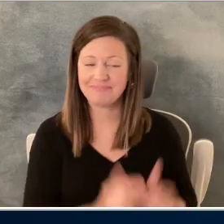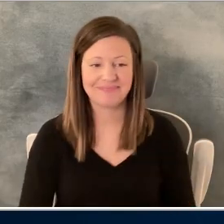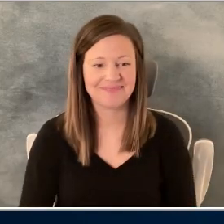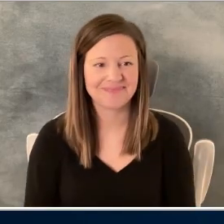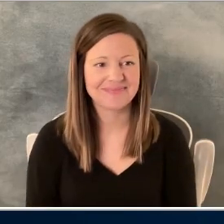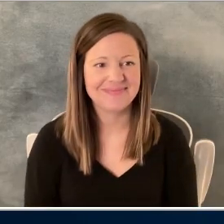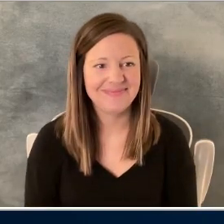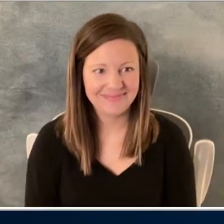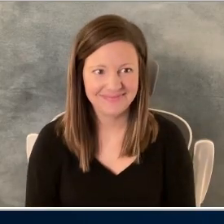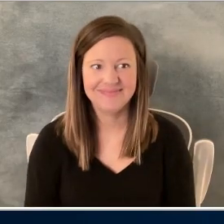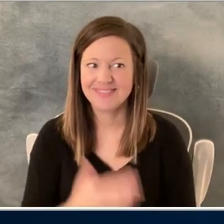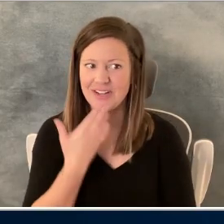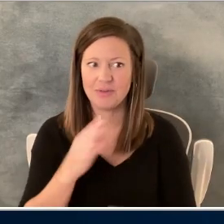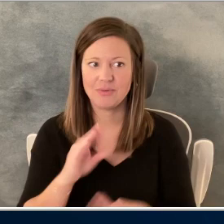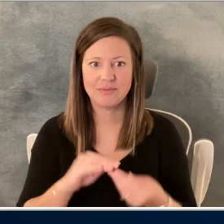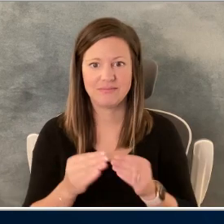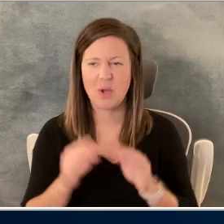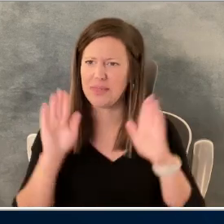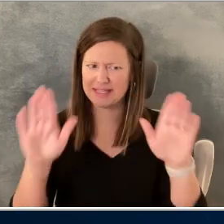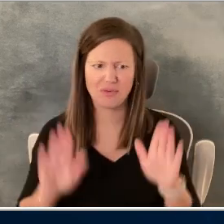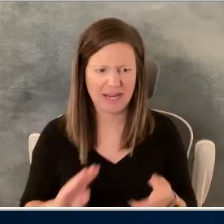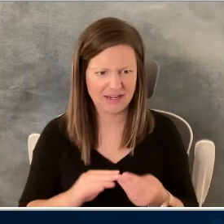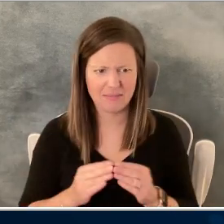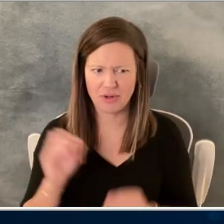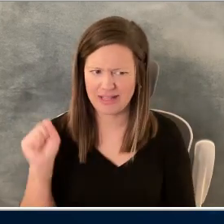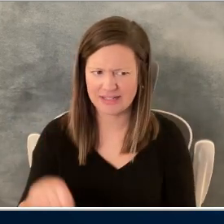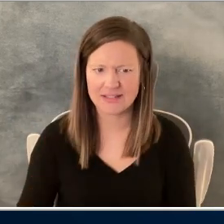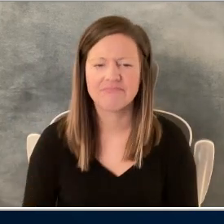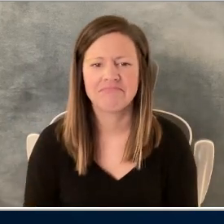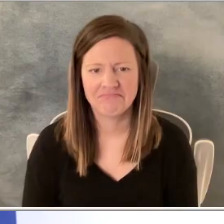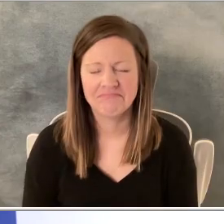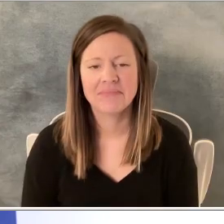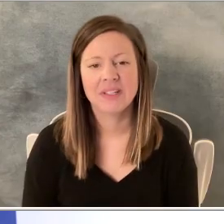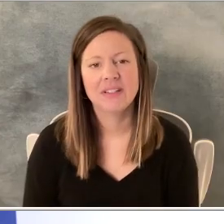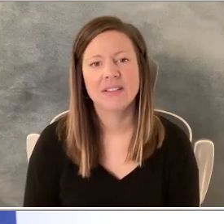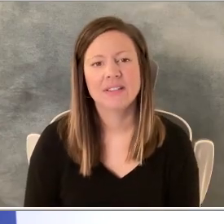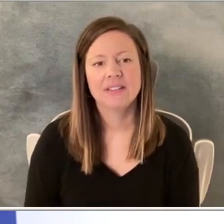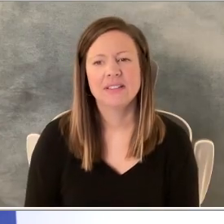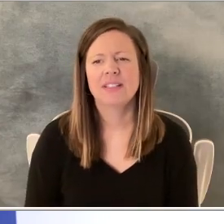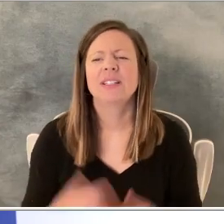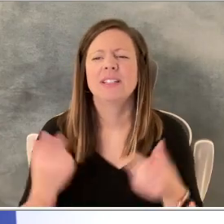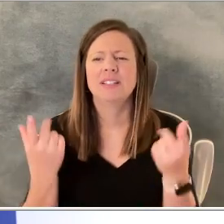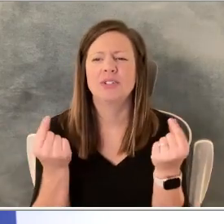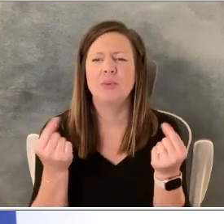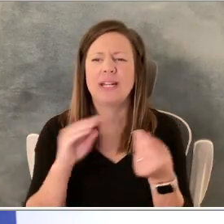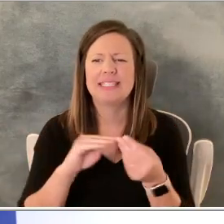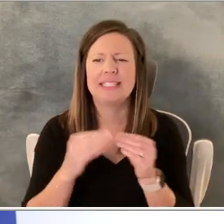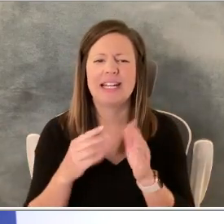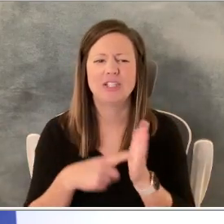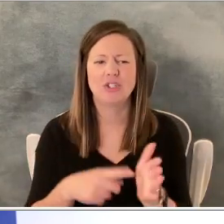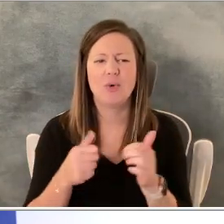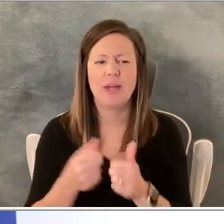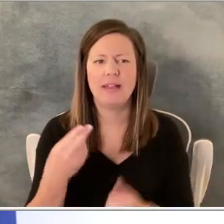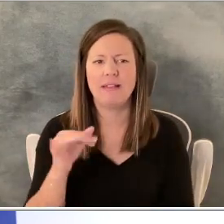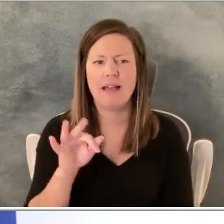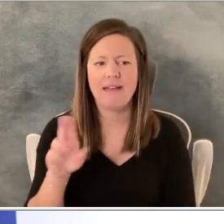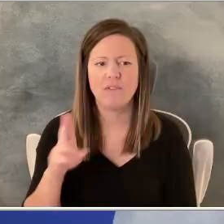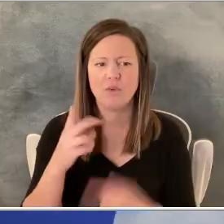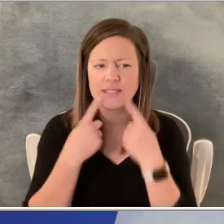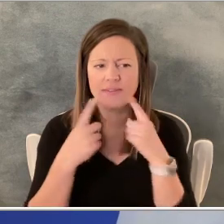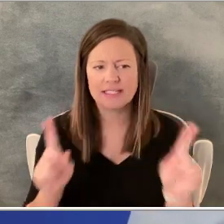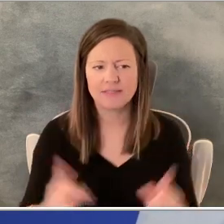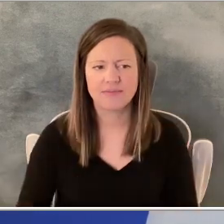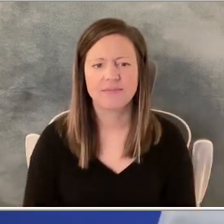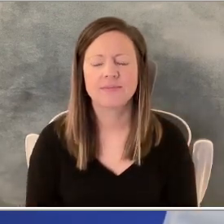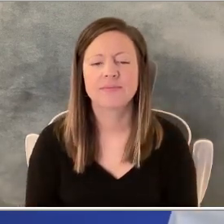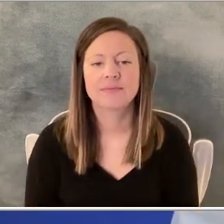number? That's a great number. That's what you like to Yes. you like to see that. What does the data show in terms of HIFU's effectiveness? Yeah, so right now we have